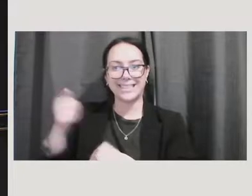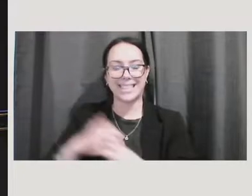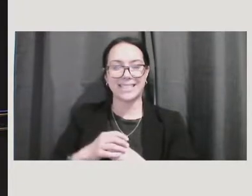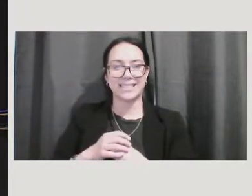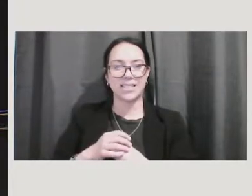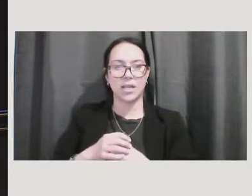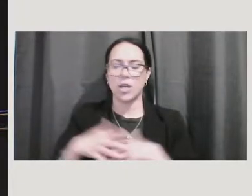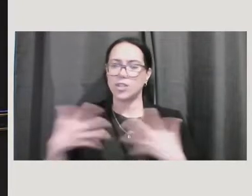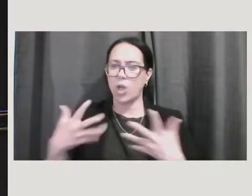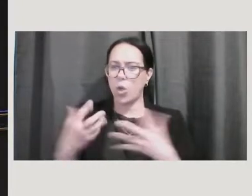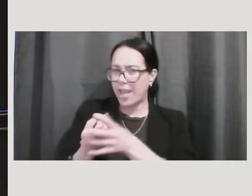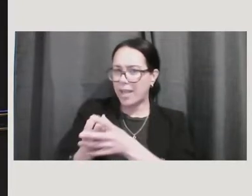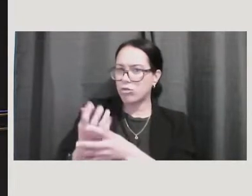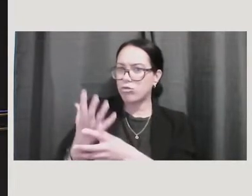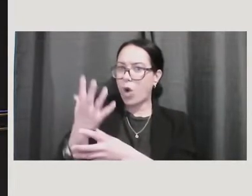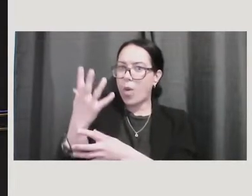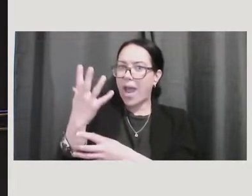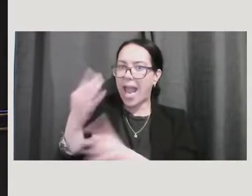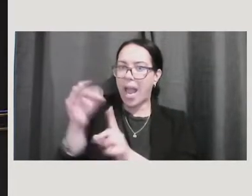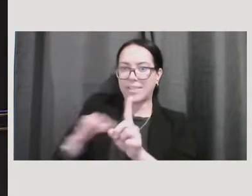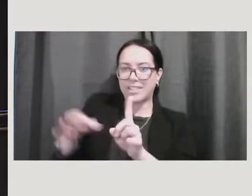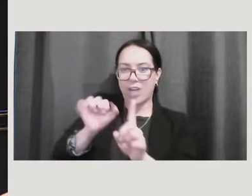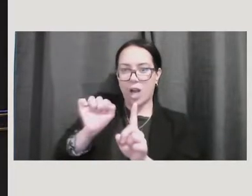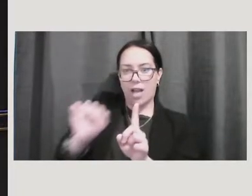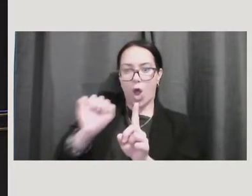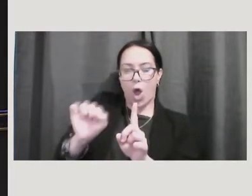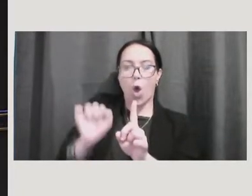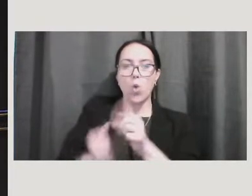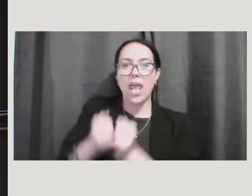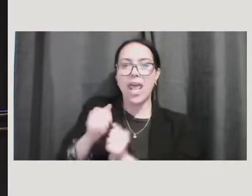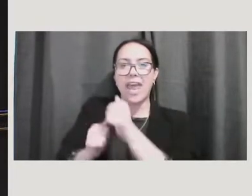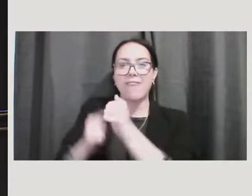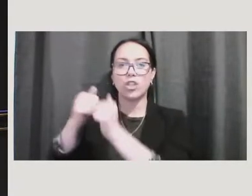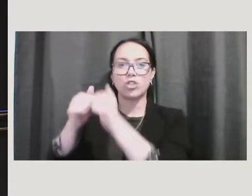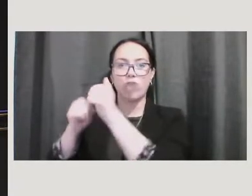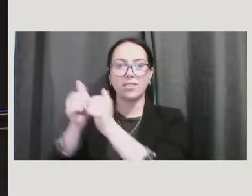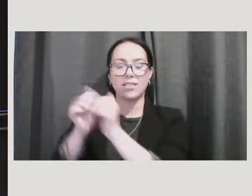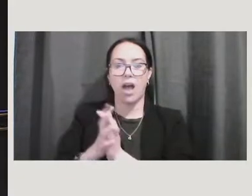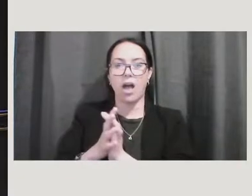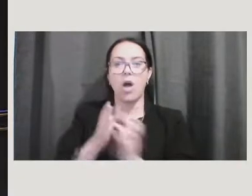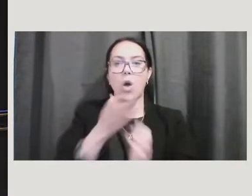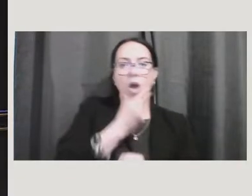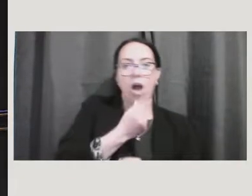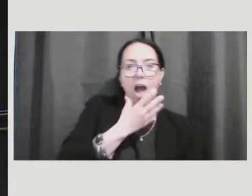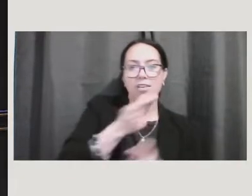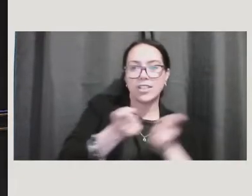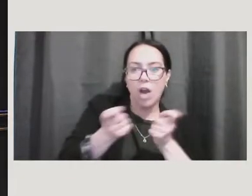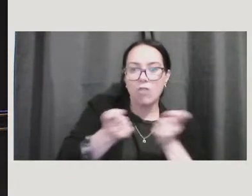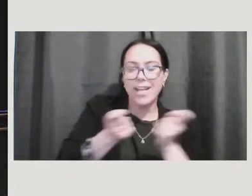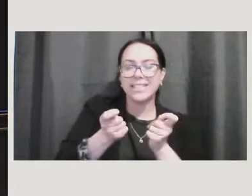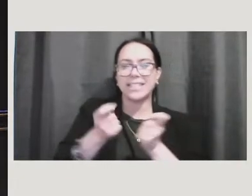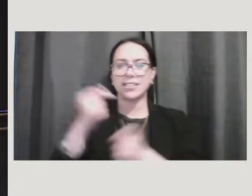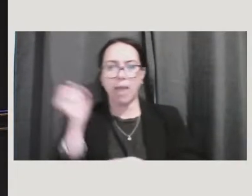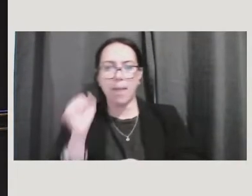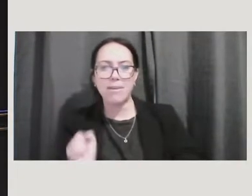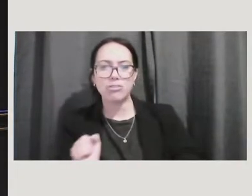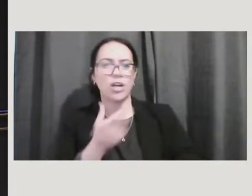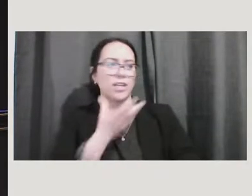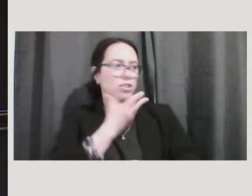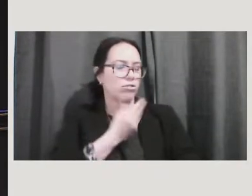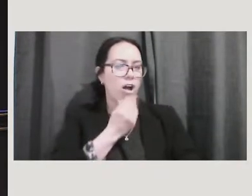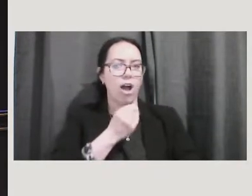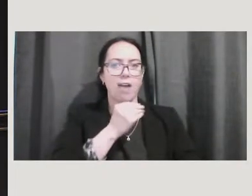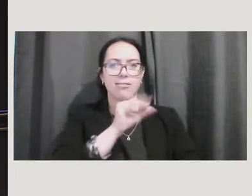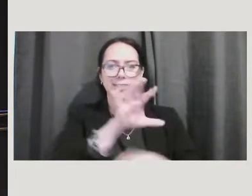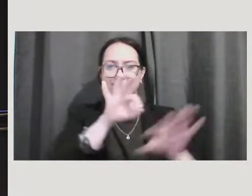infrastructure we were starting to support producers Pacific producers directors administrators we have that structure now